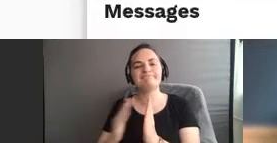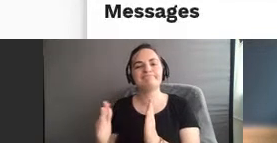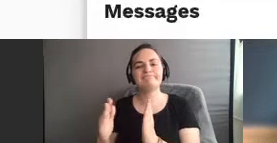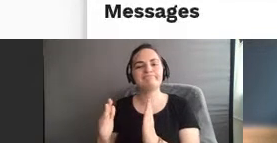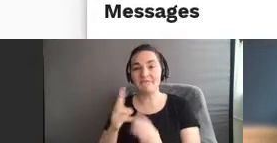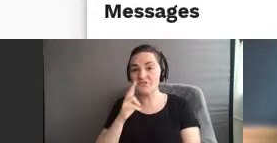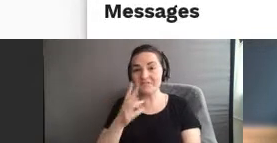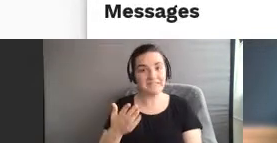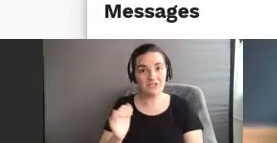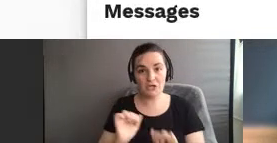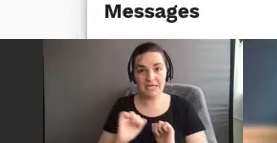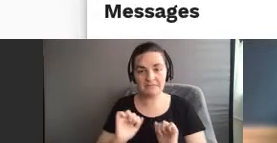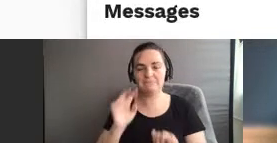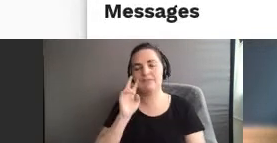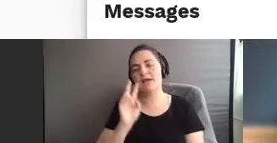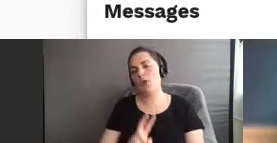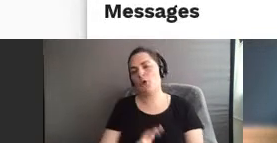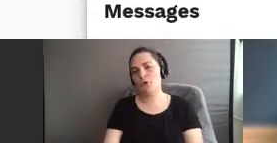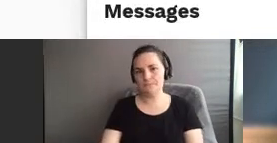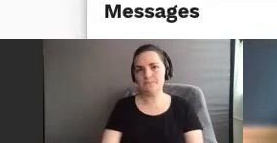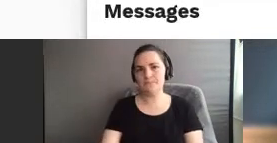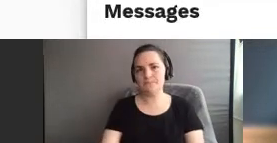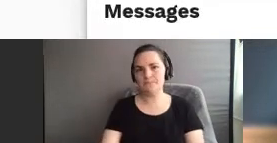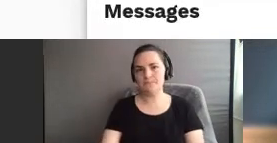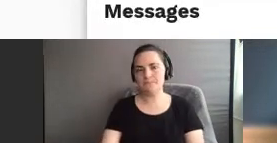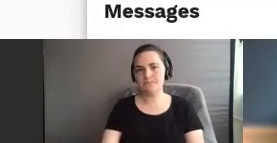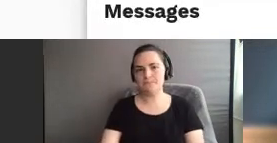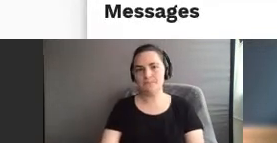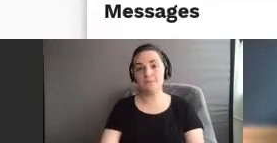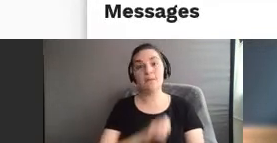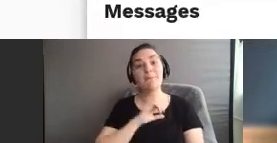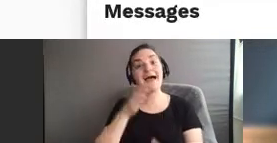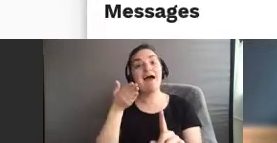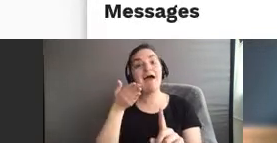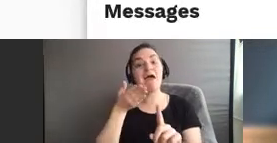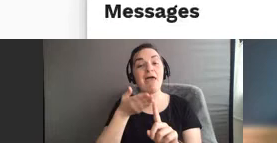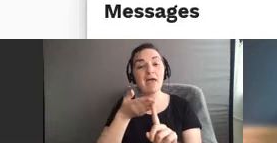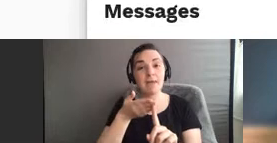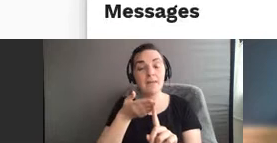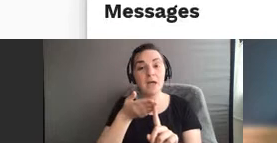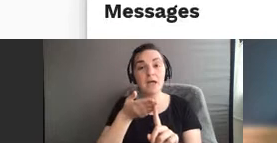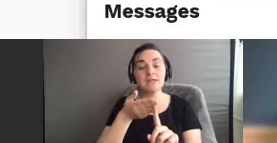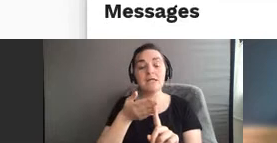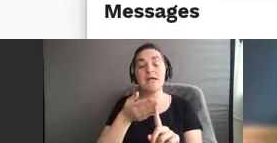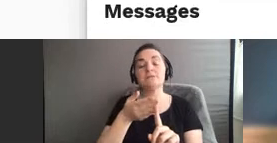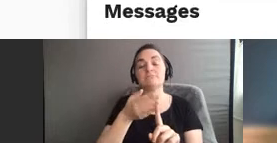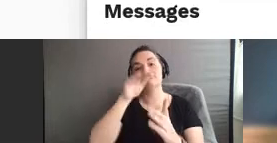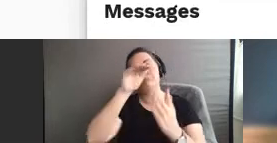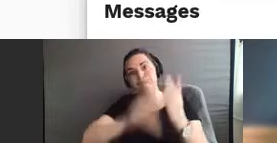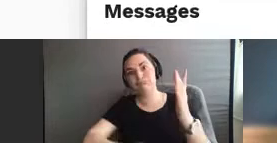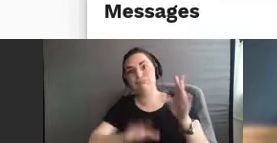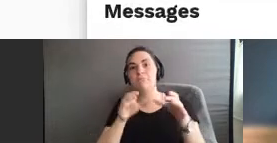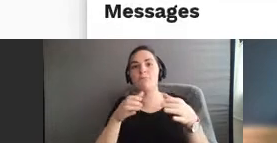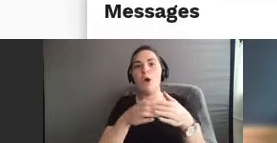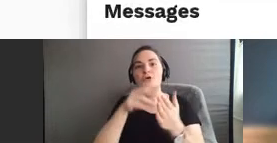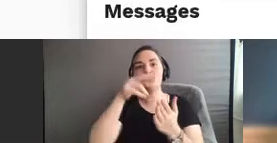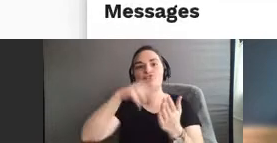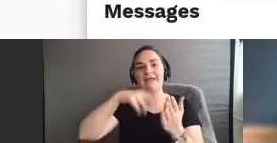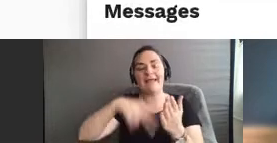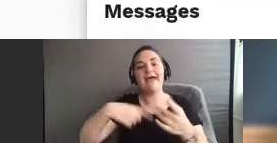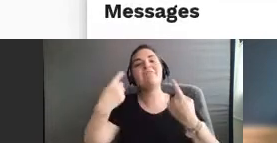module list. What I've aimed to do with that is to make sure that all of the module readings are available